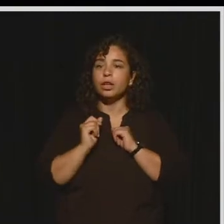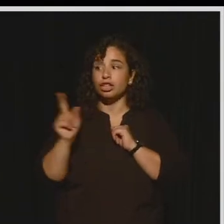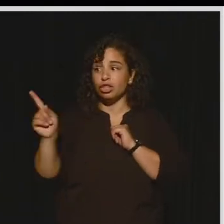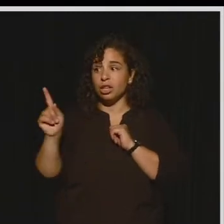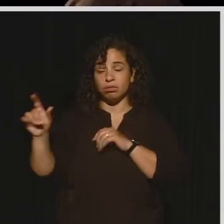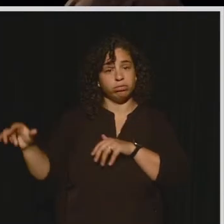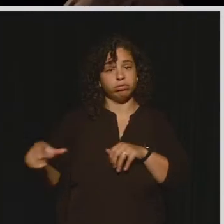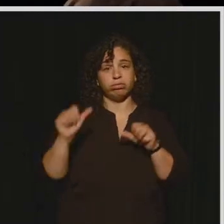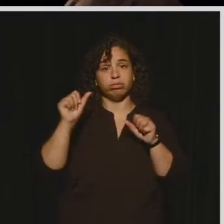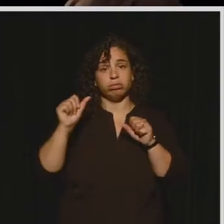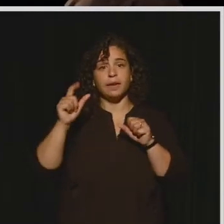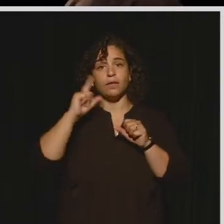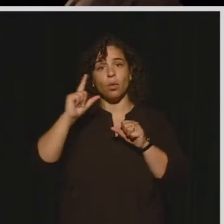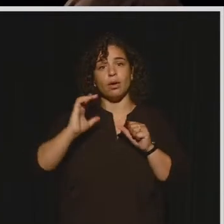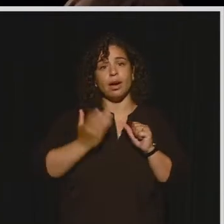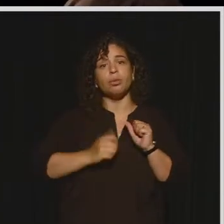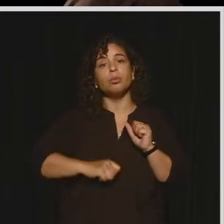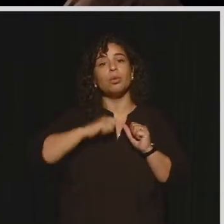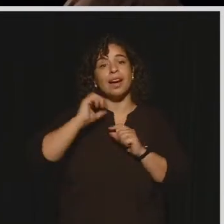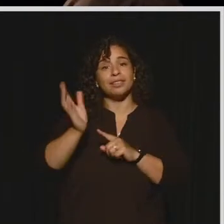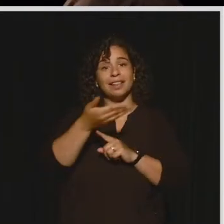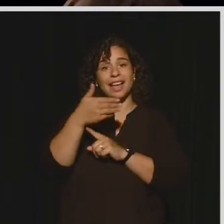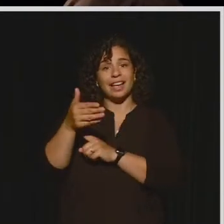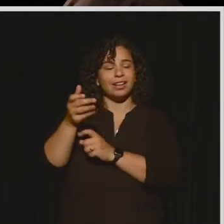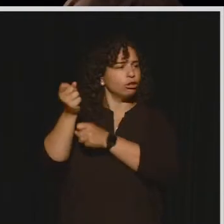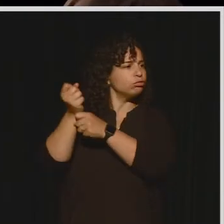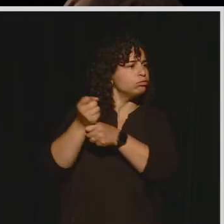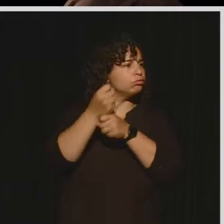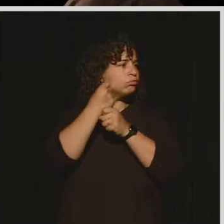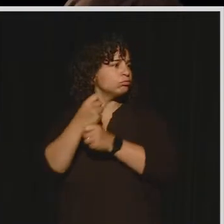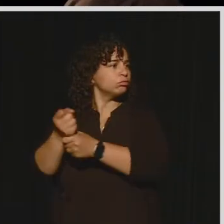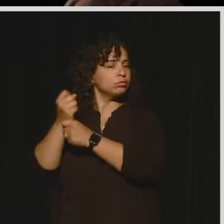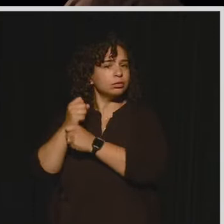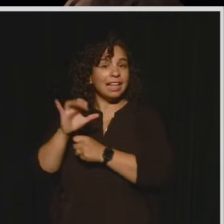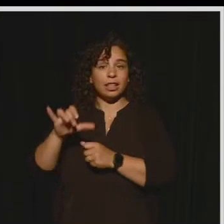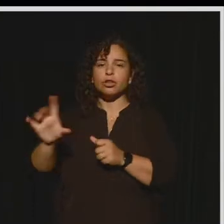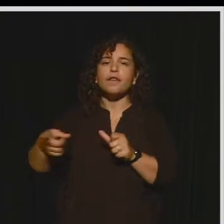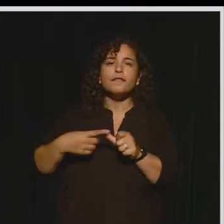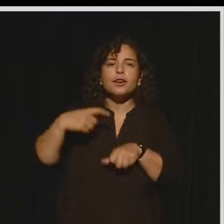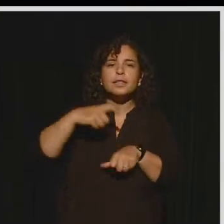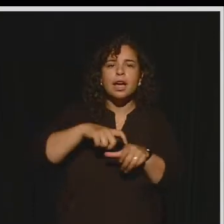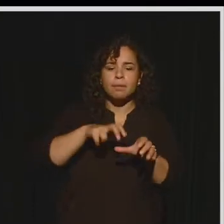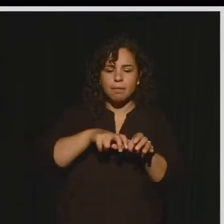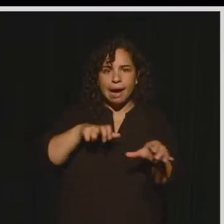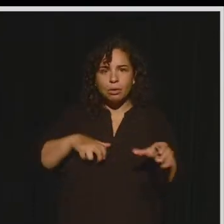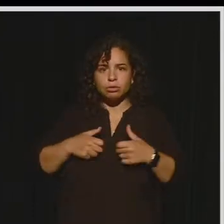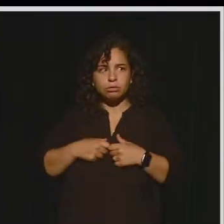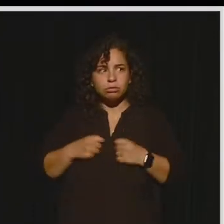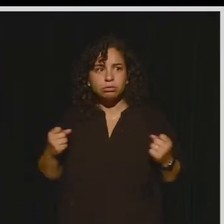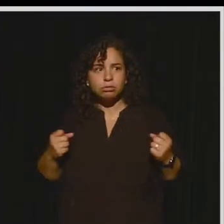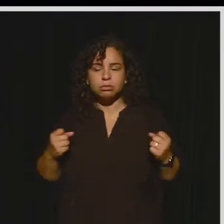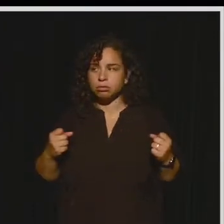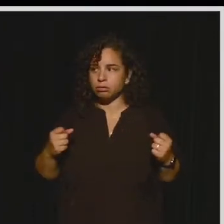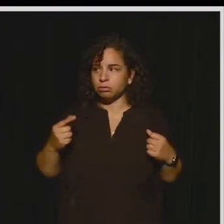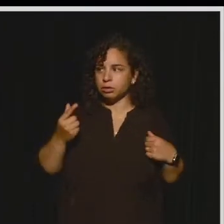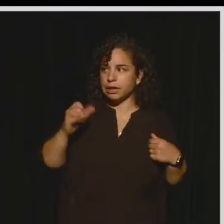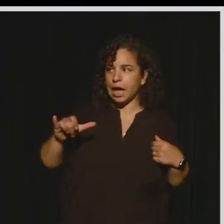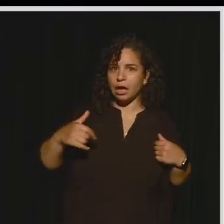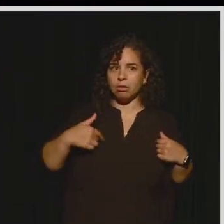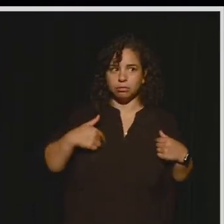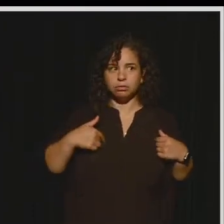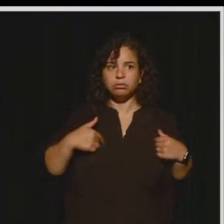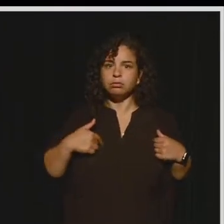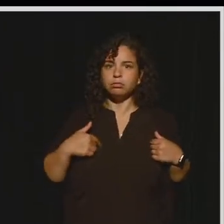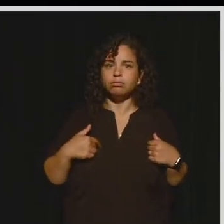pride flag. And that was the first time she could be out and be gay. You know, she had been